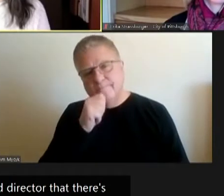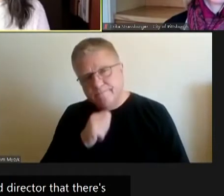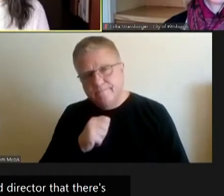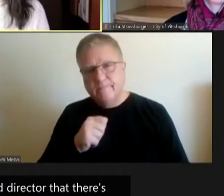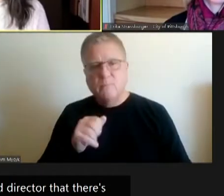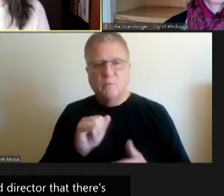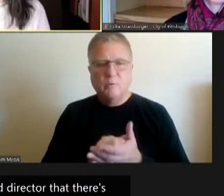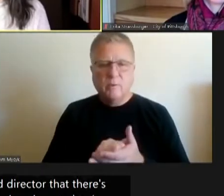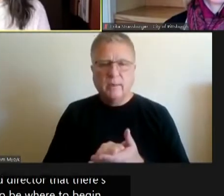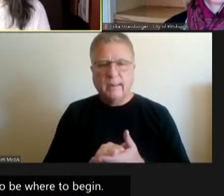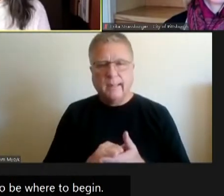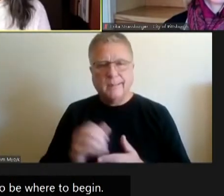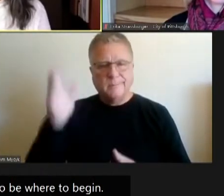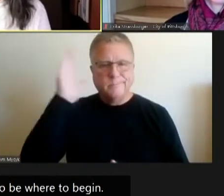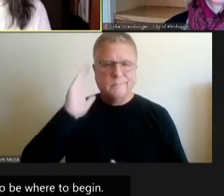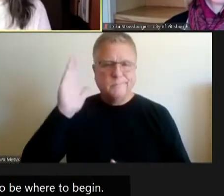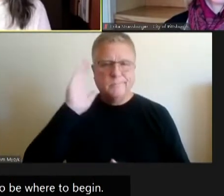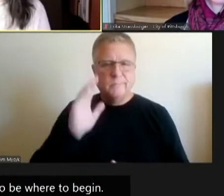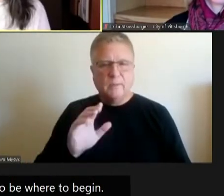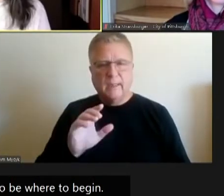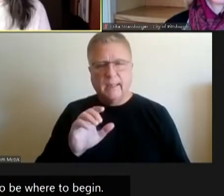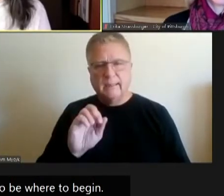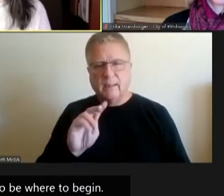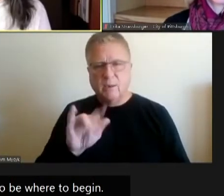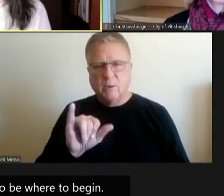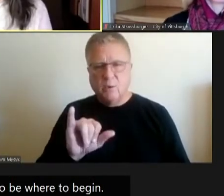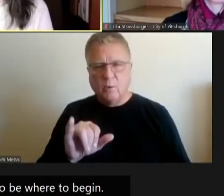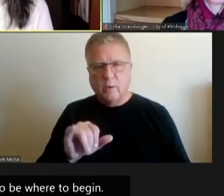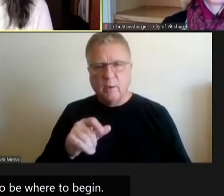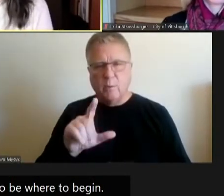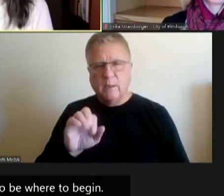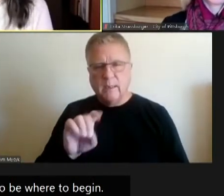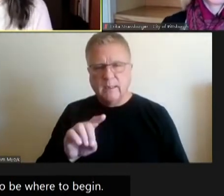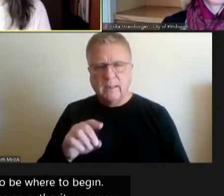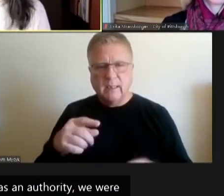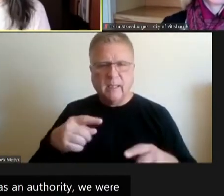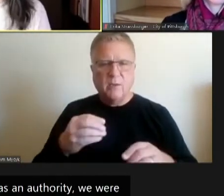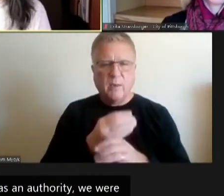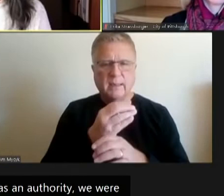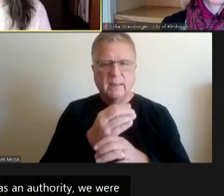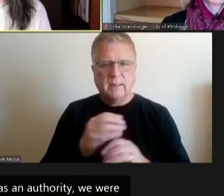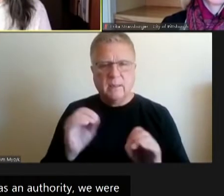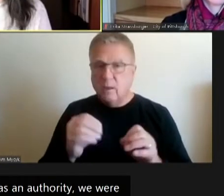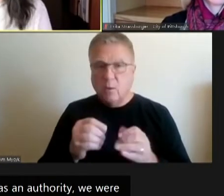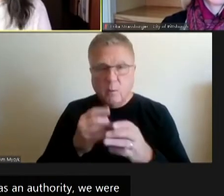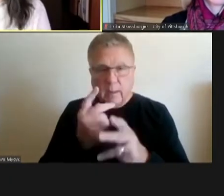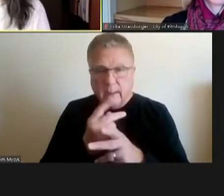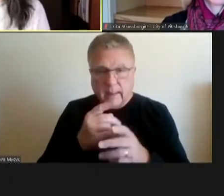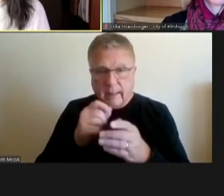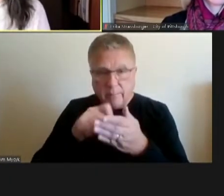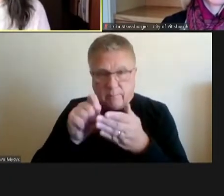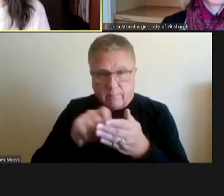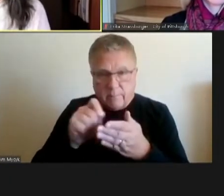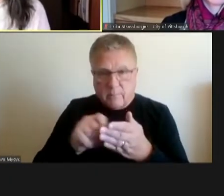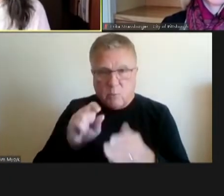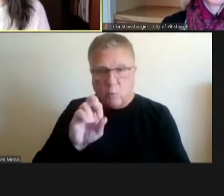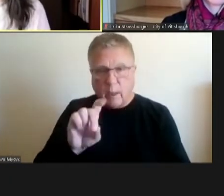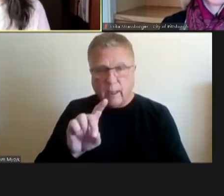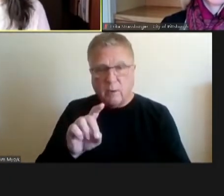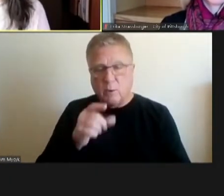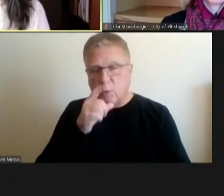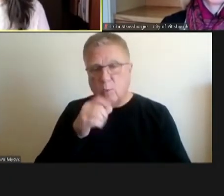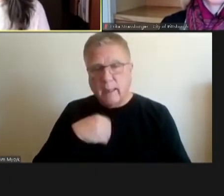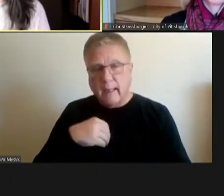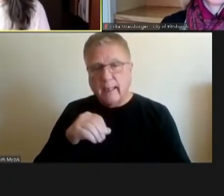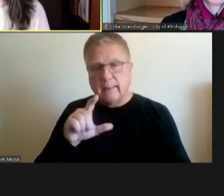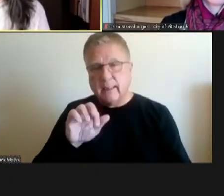we were faced with the lead crisis, knowing that no one had kept records for 100 years of which houses had lead lines or didn't. And